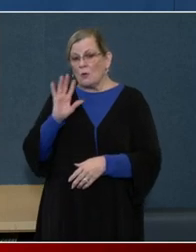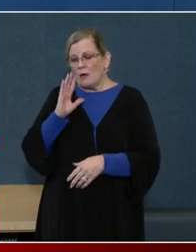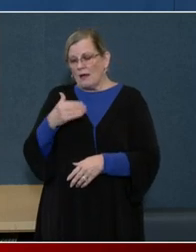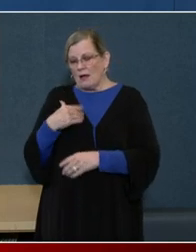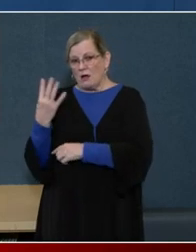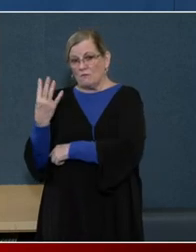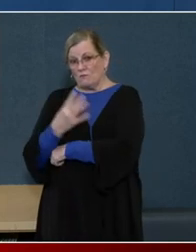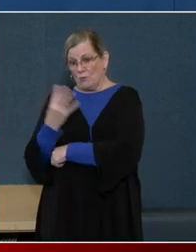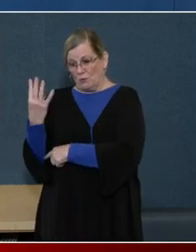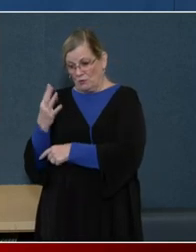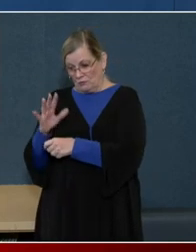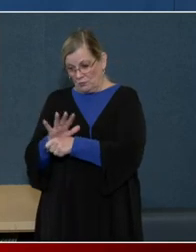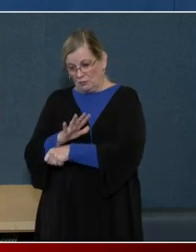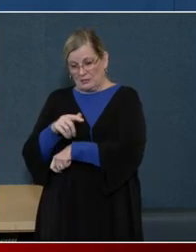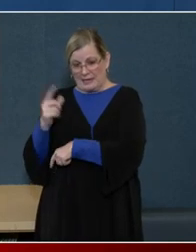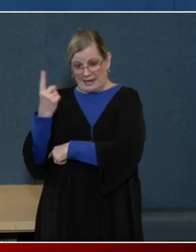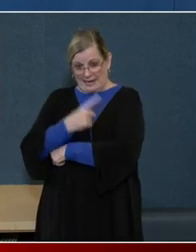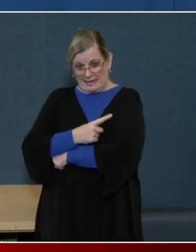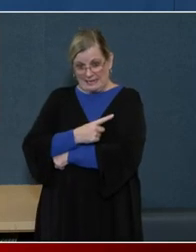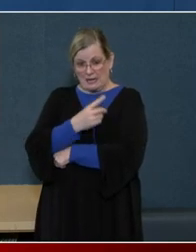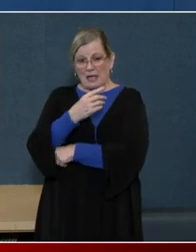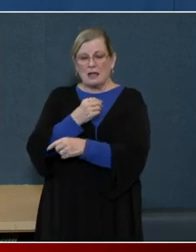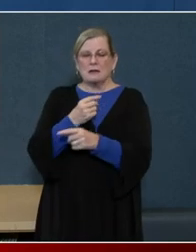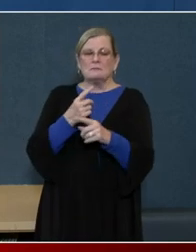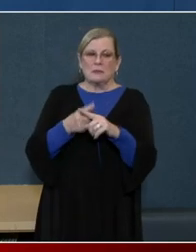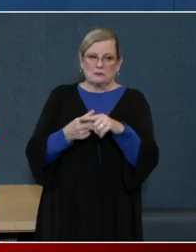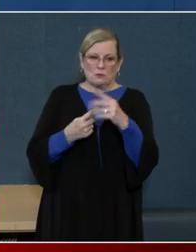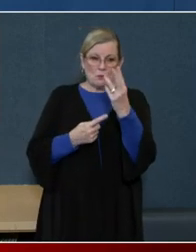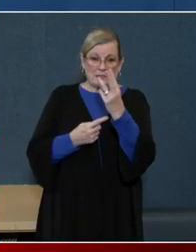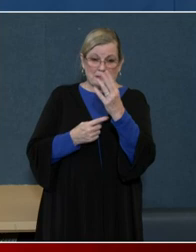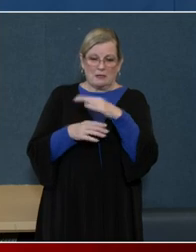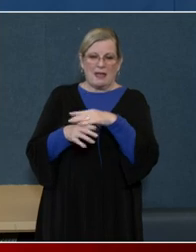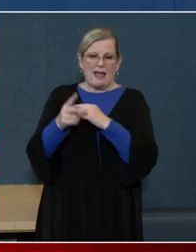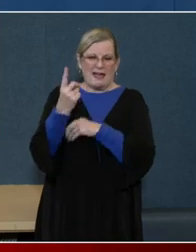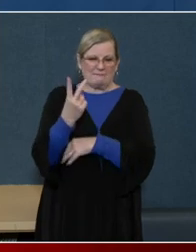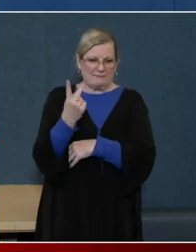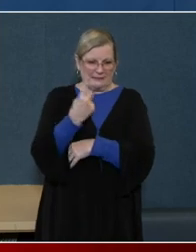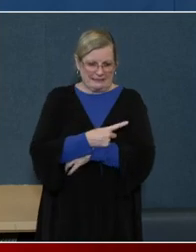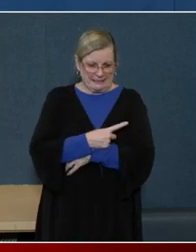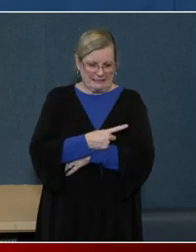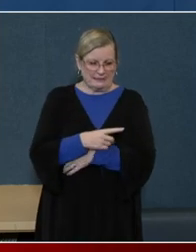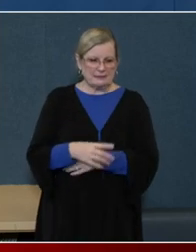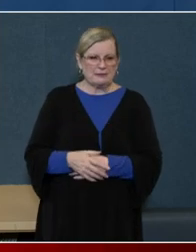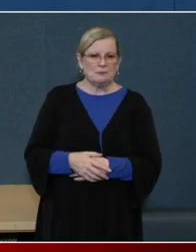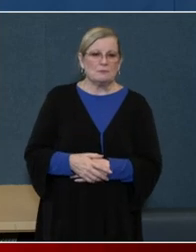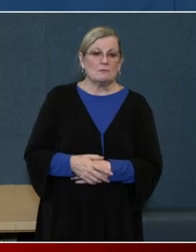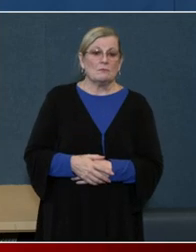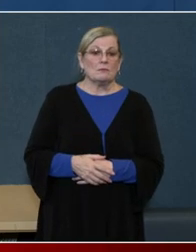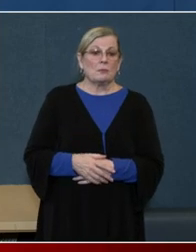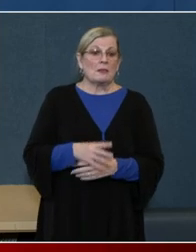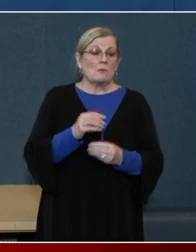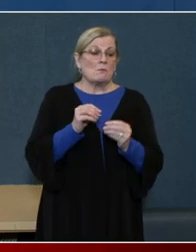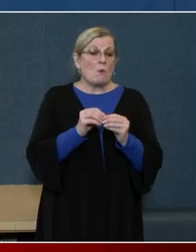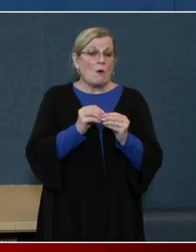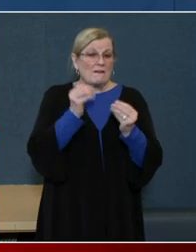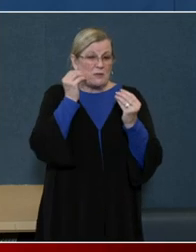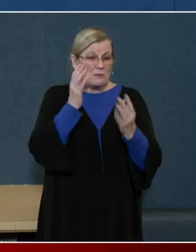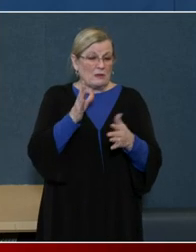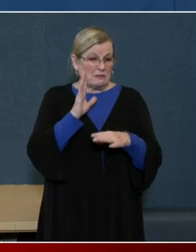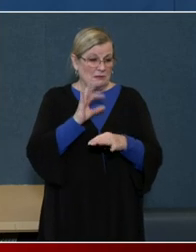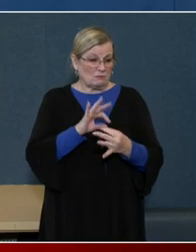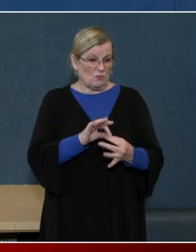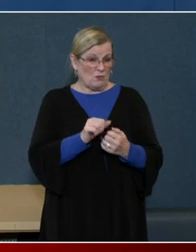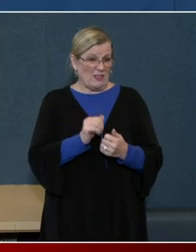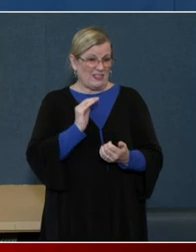on Wednesdays. More information about our Canvas academics and real